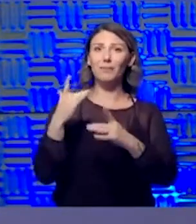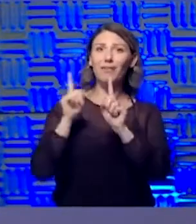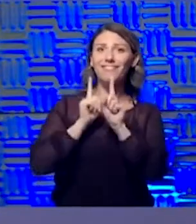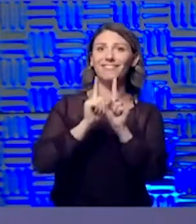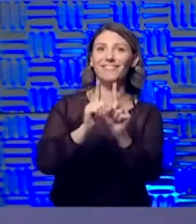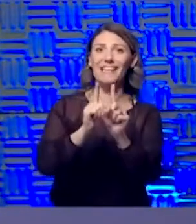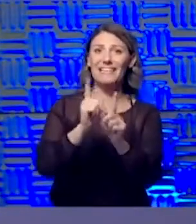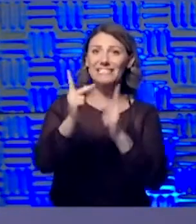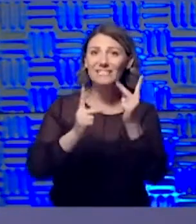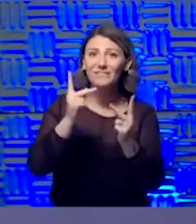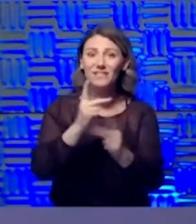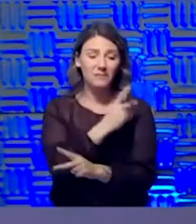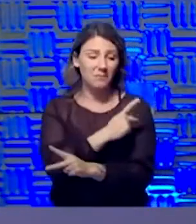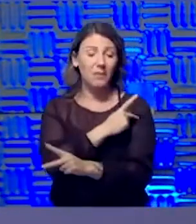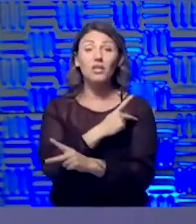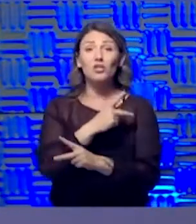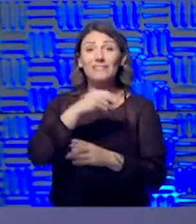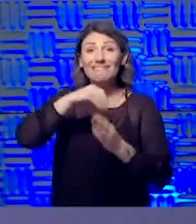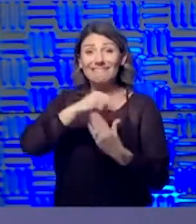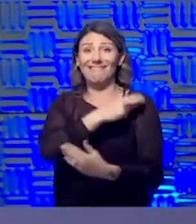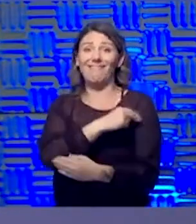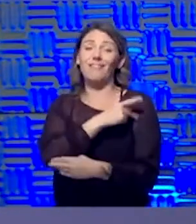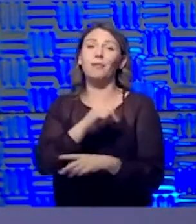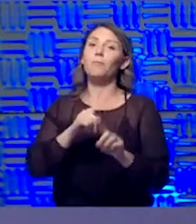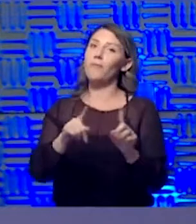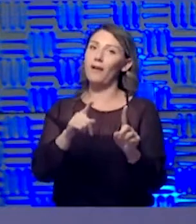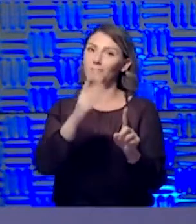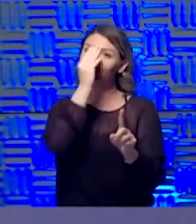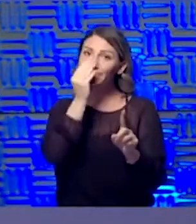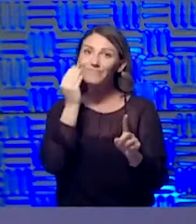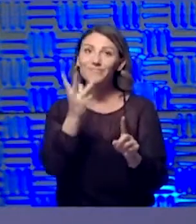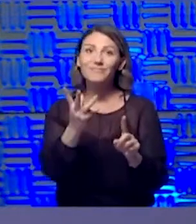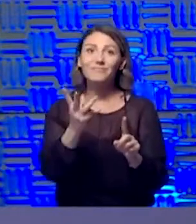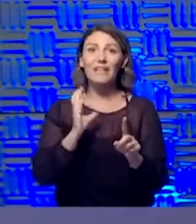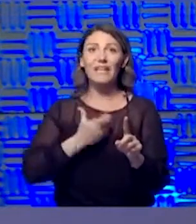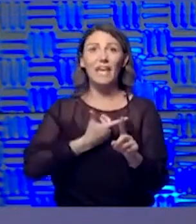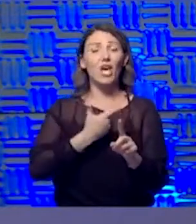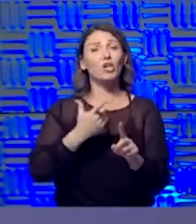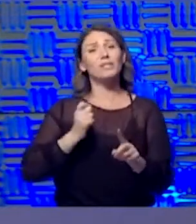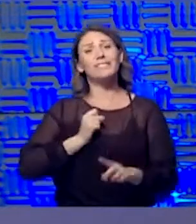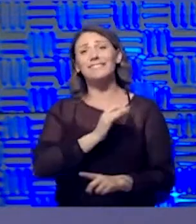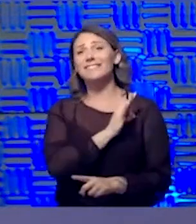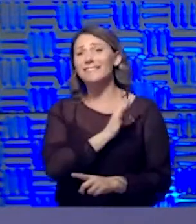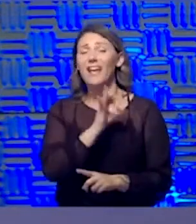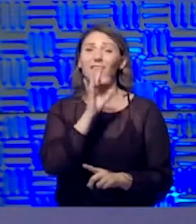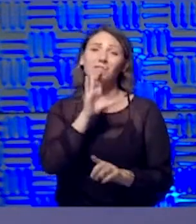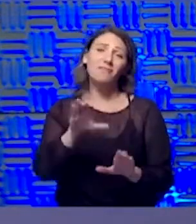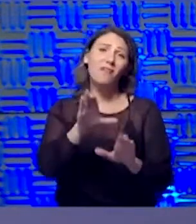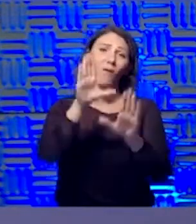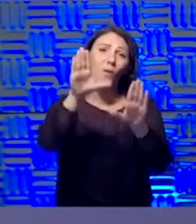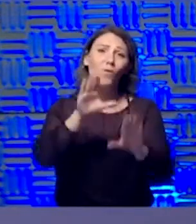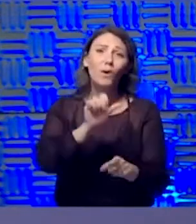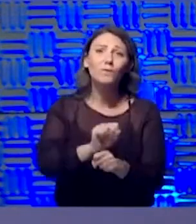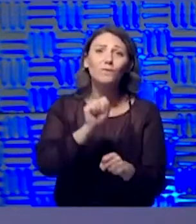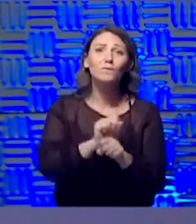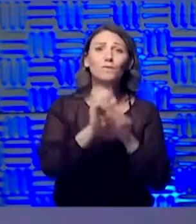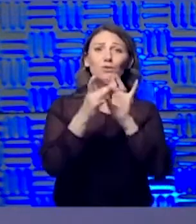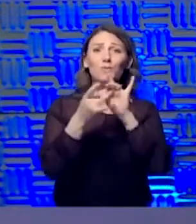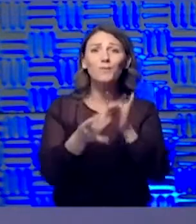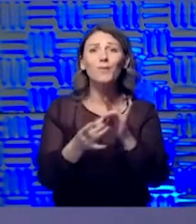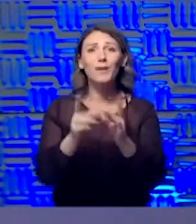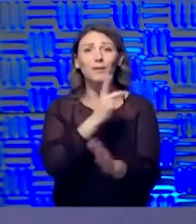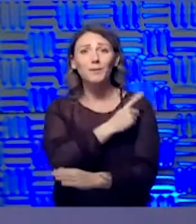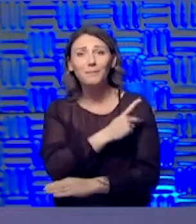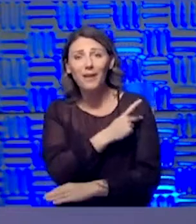to visit patients in the hospital. But I will tell you, I think our staff has just done a remarkable job connecting